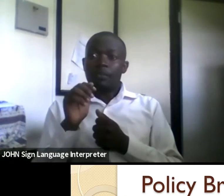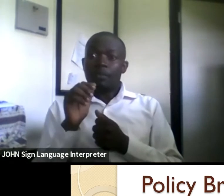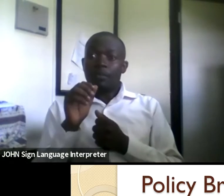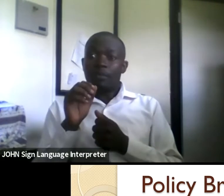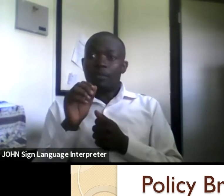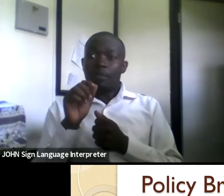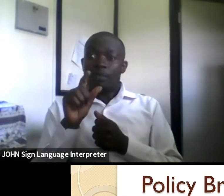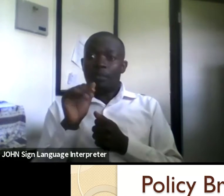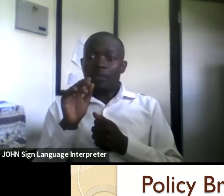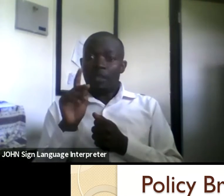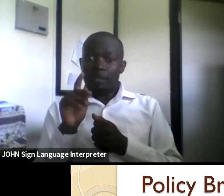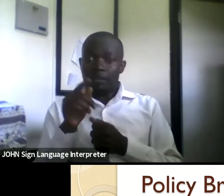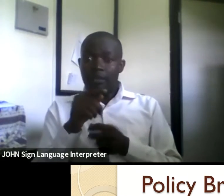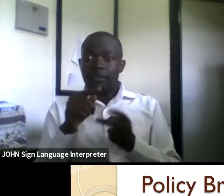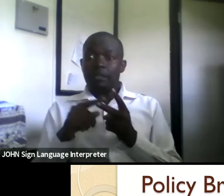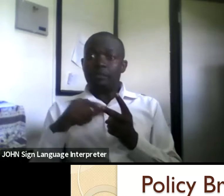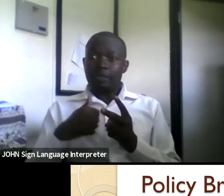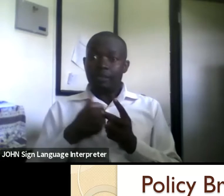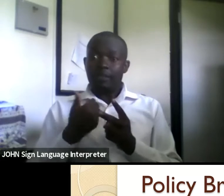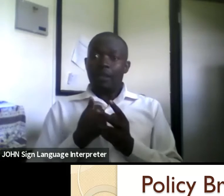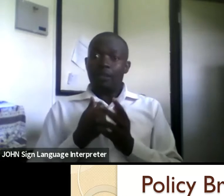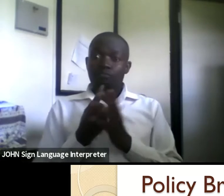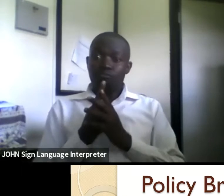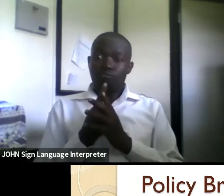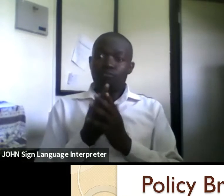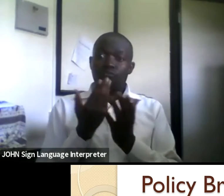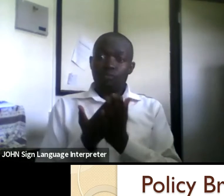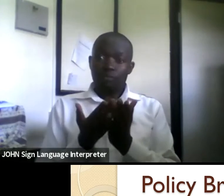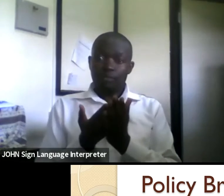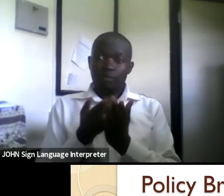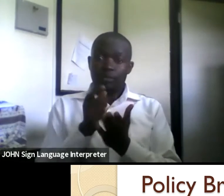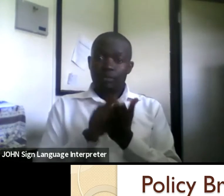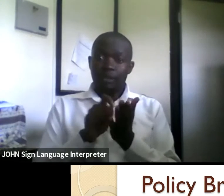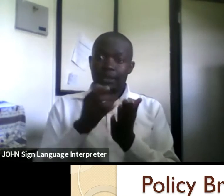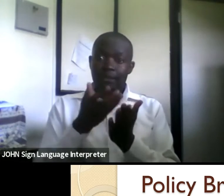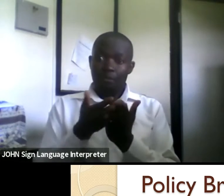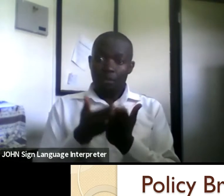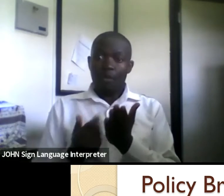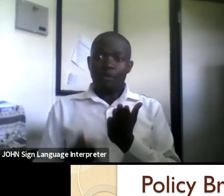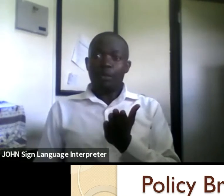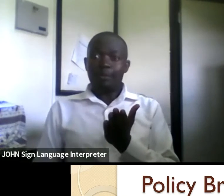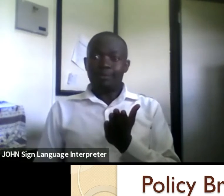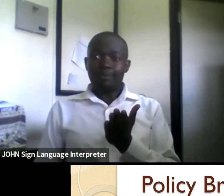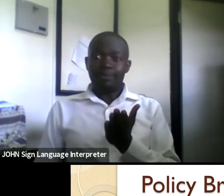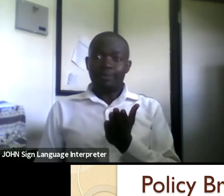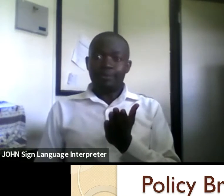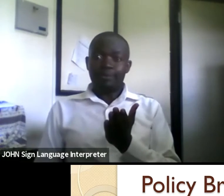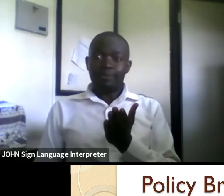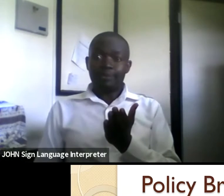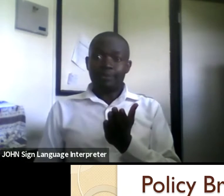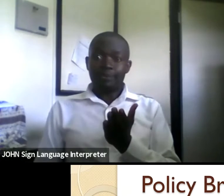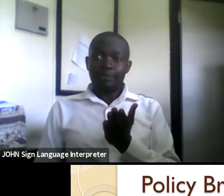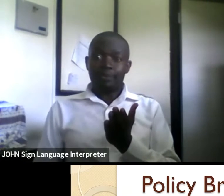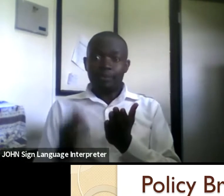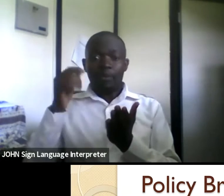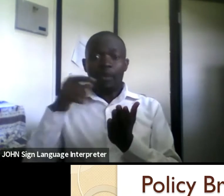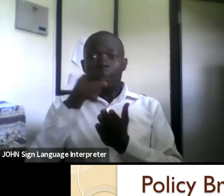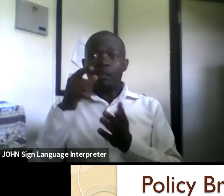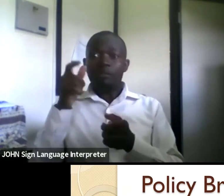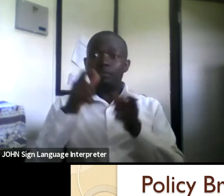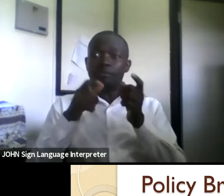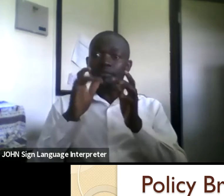brief for IFRA, and we were guided continuously by Winky